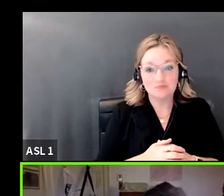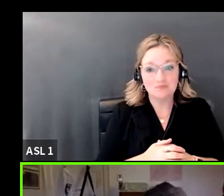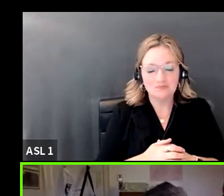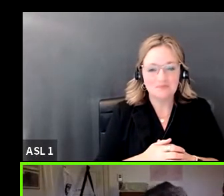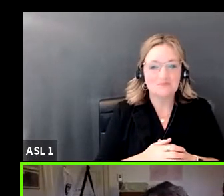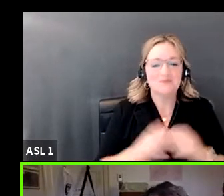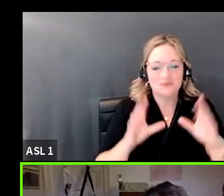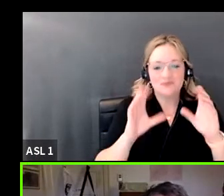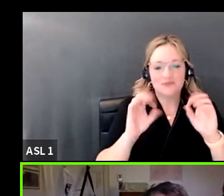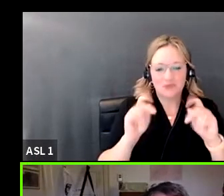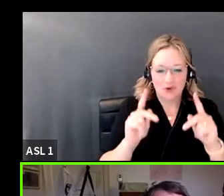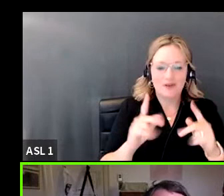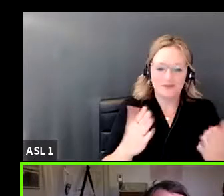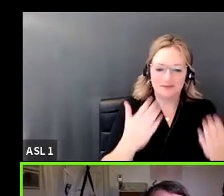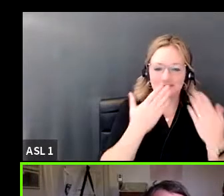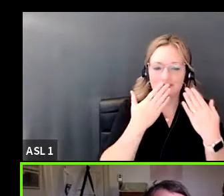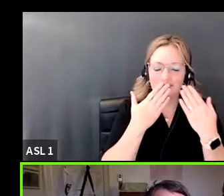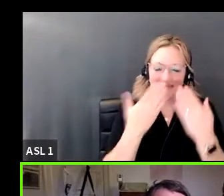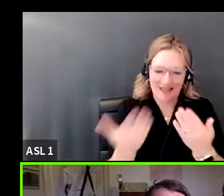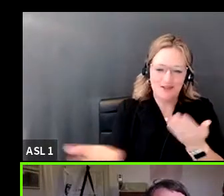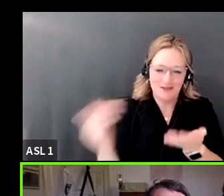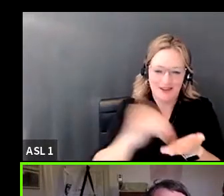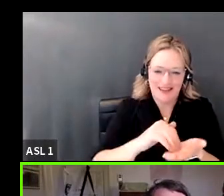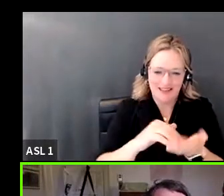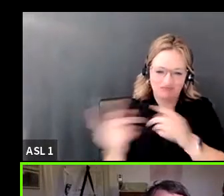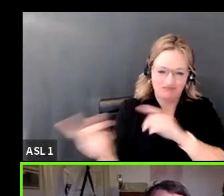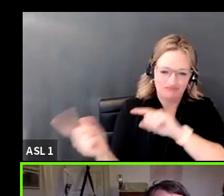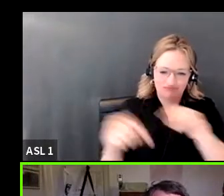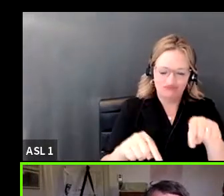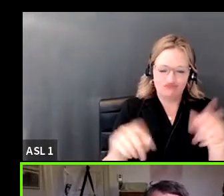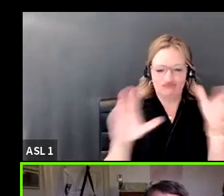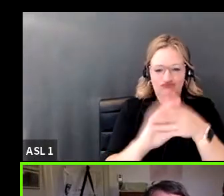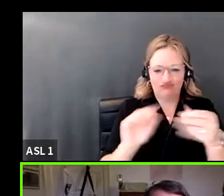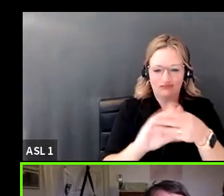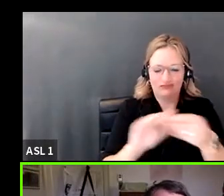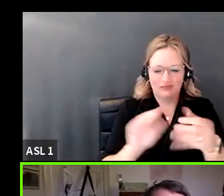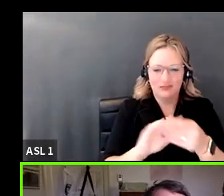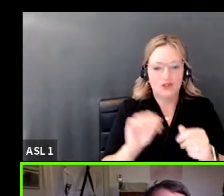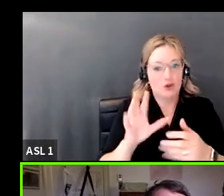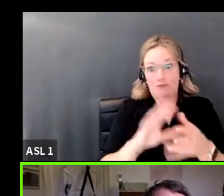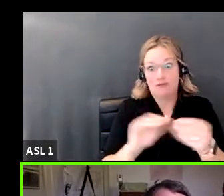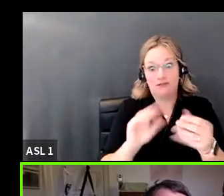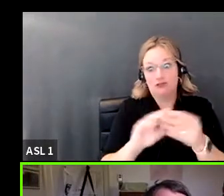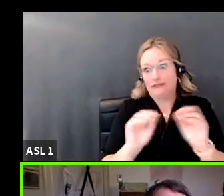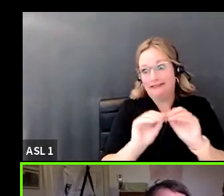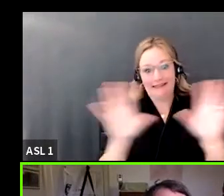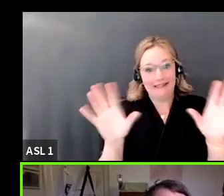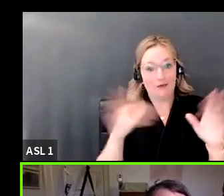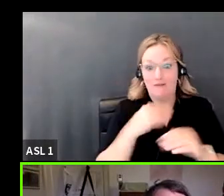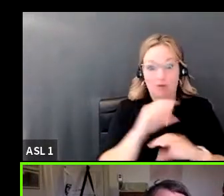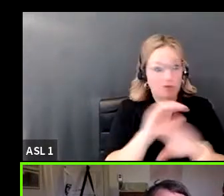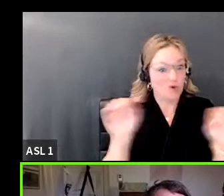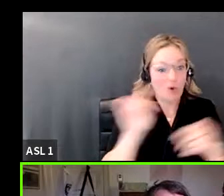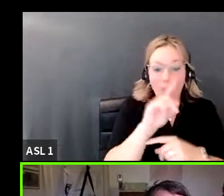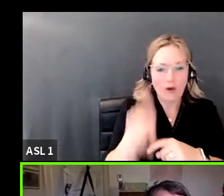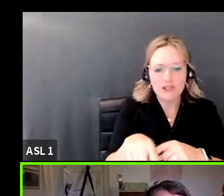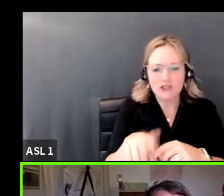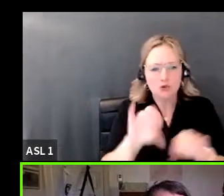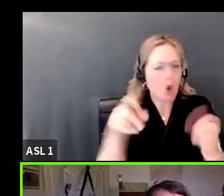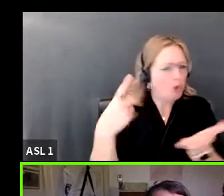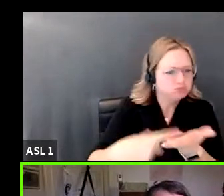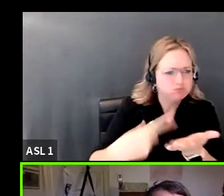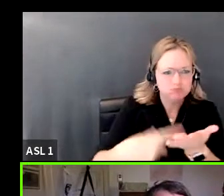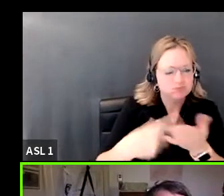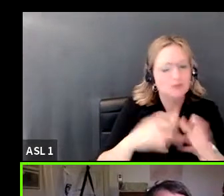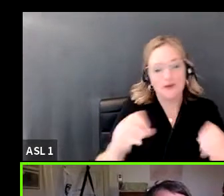you uh very much once again for coming and uh obviously your message was clear and um i thank you for